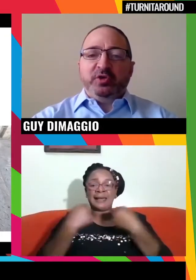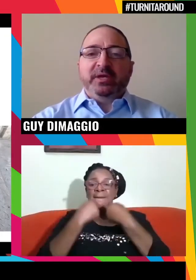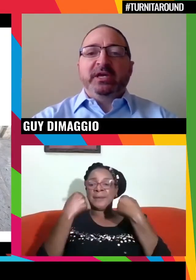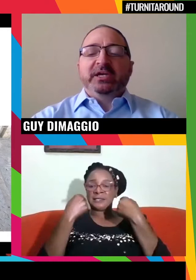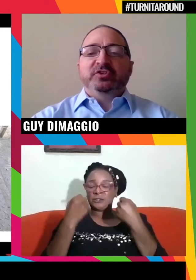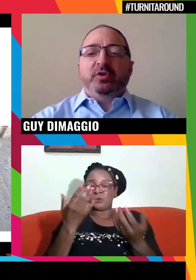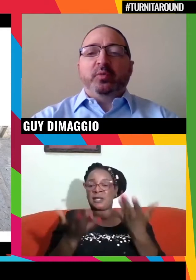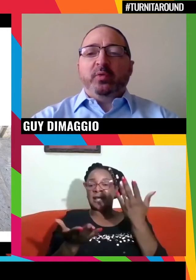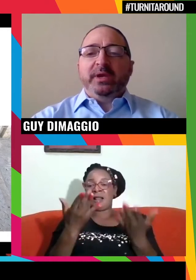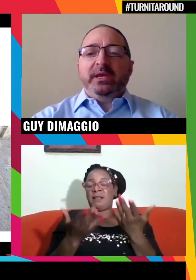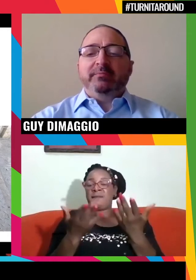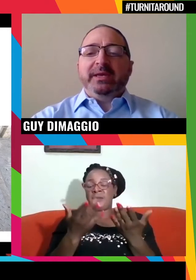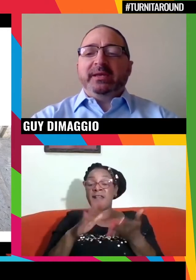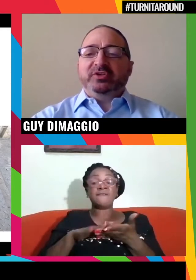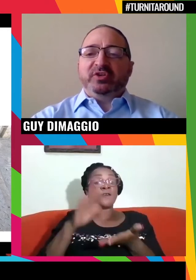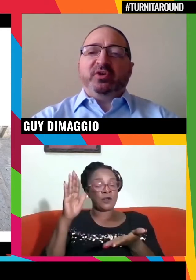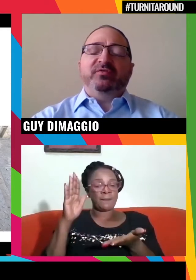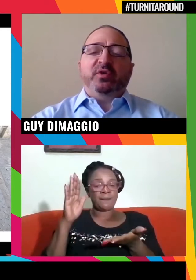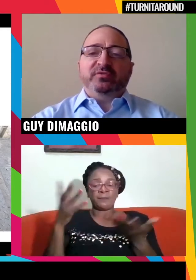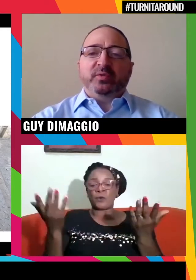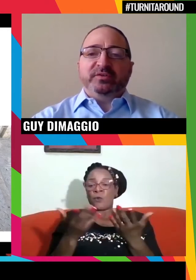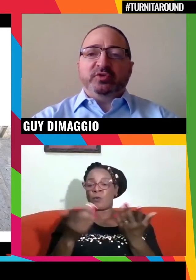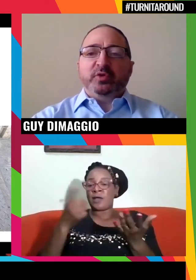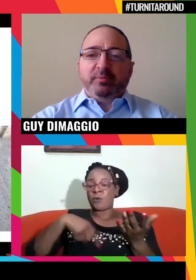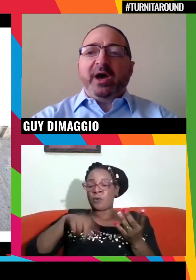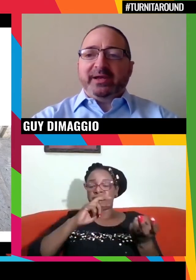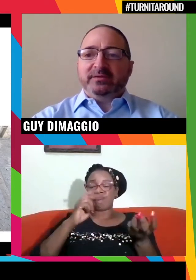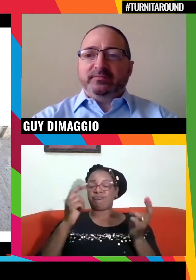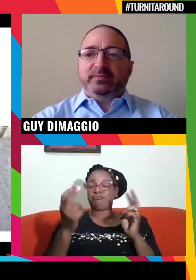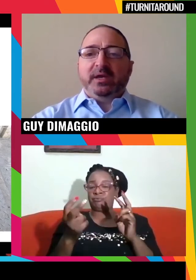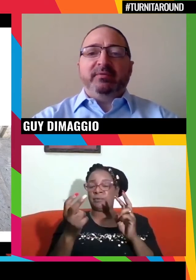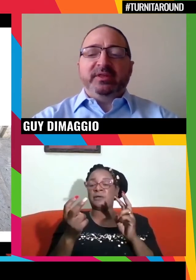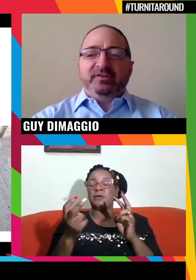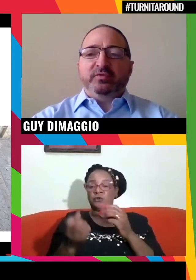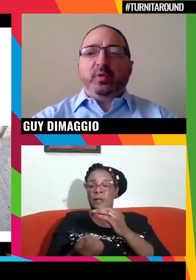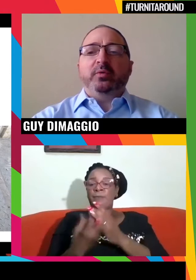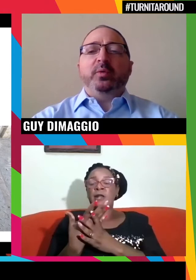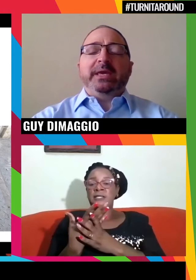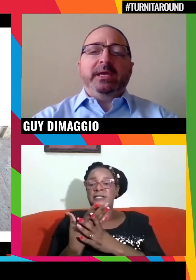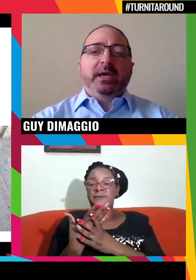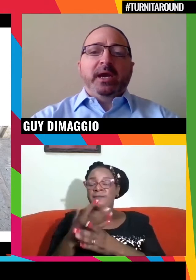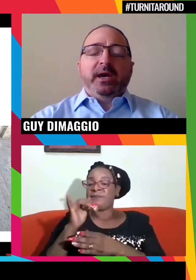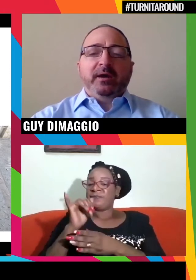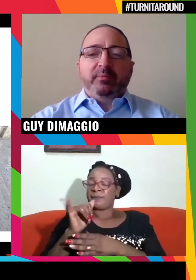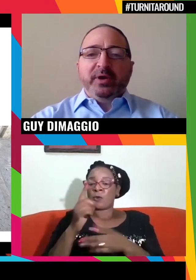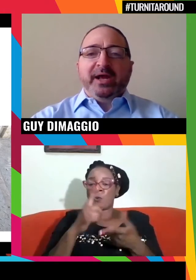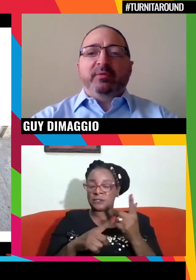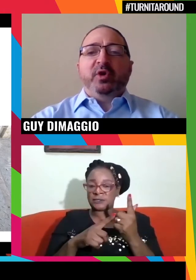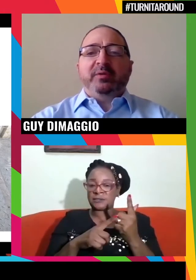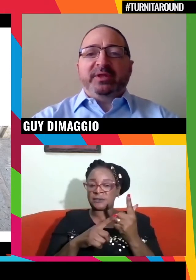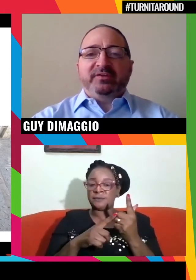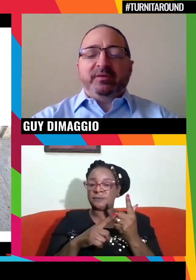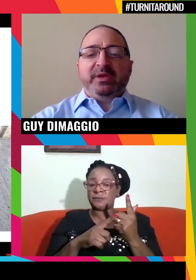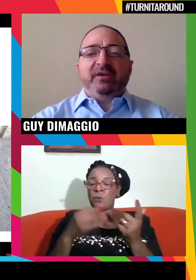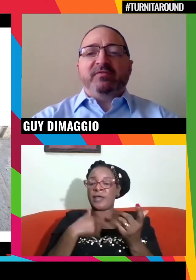in volume. So where we immediately shifted our focus was to the product. This is what we put out in